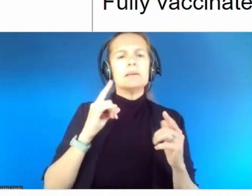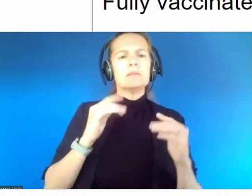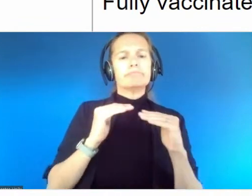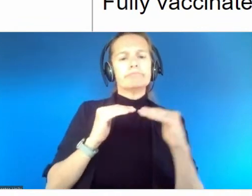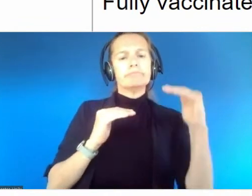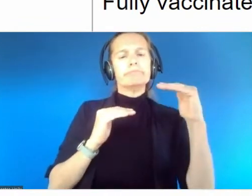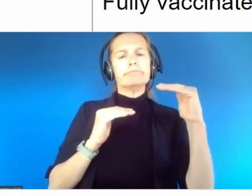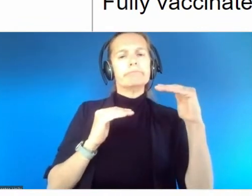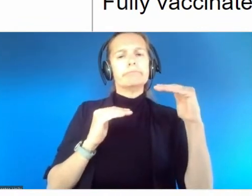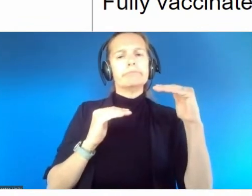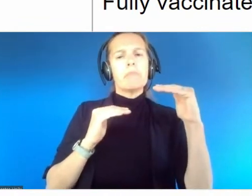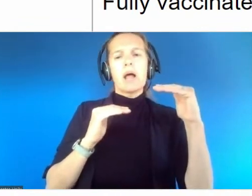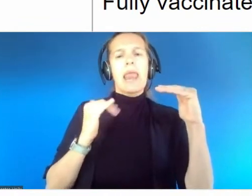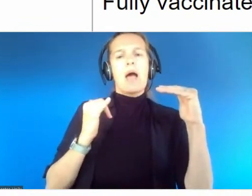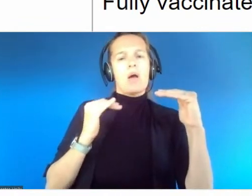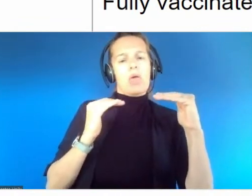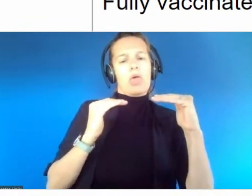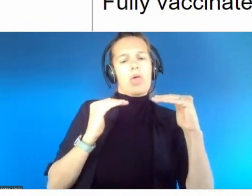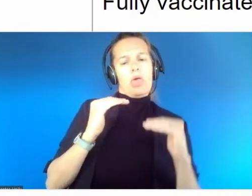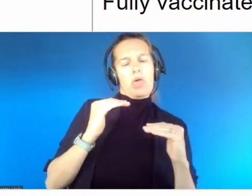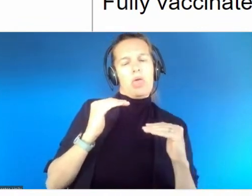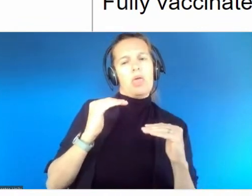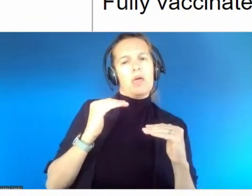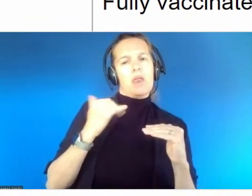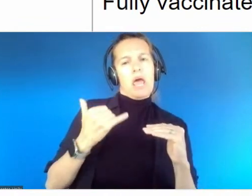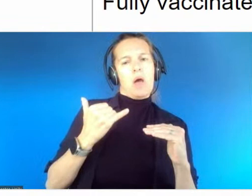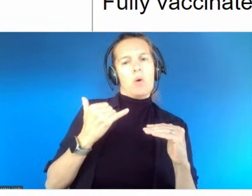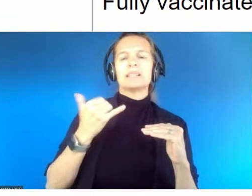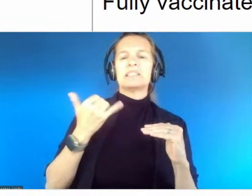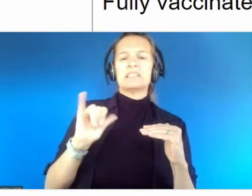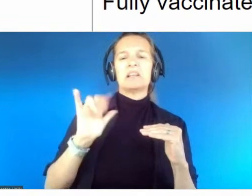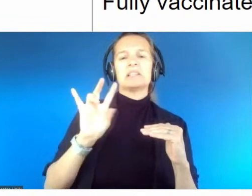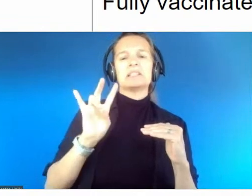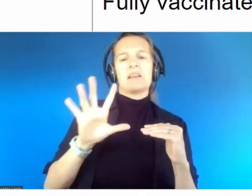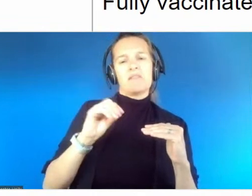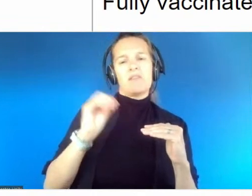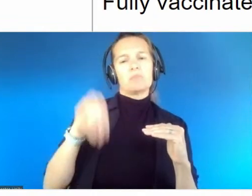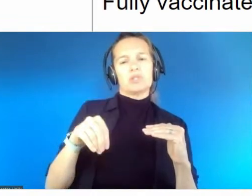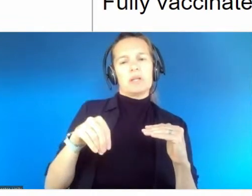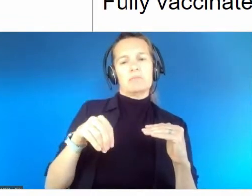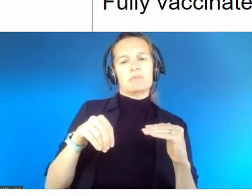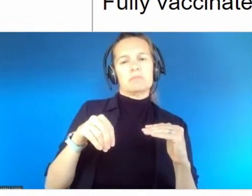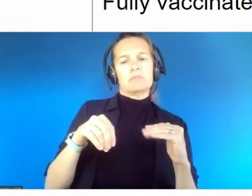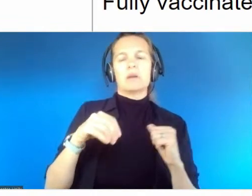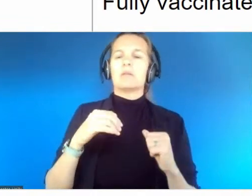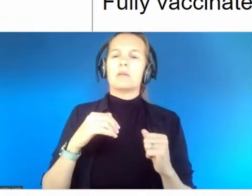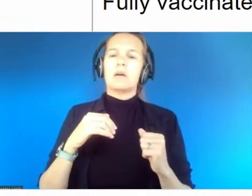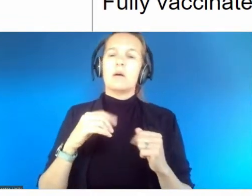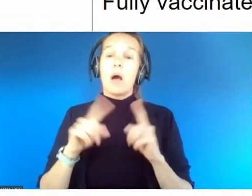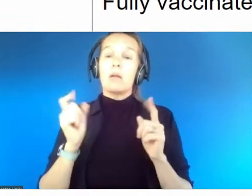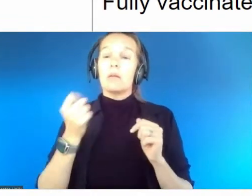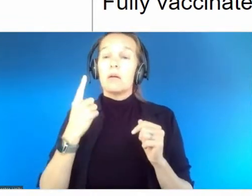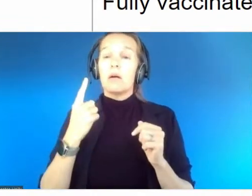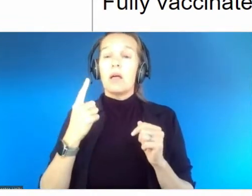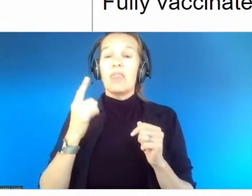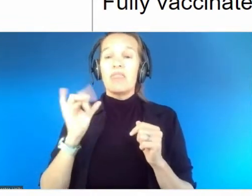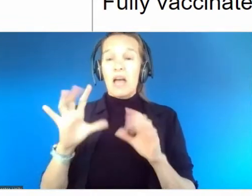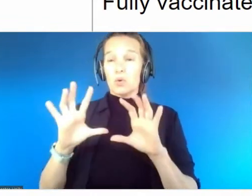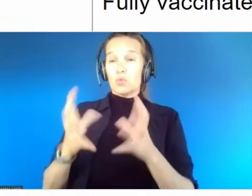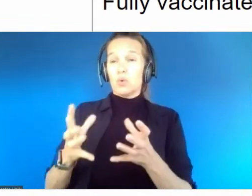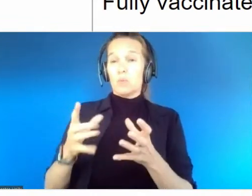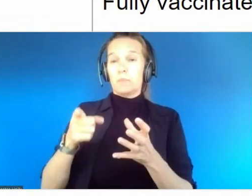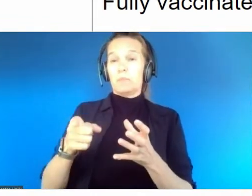Still 75% are at least partially vaccinated in that group. What's important there is that this is the